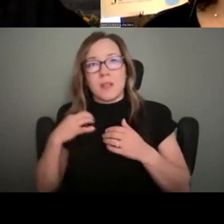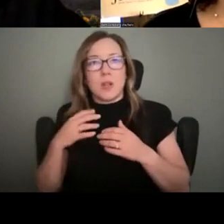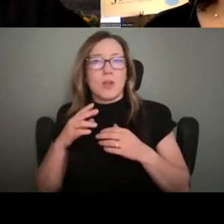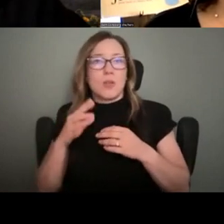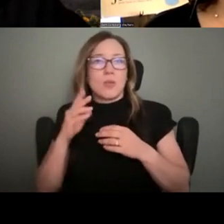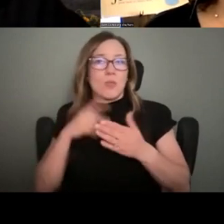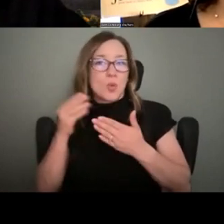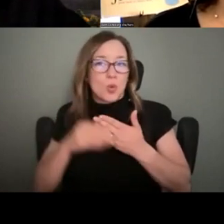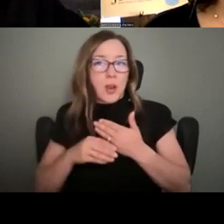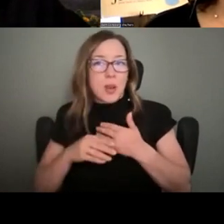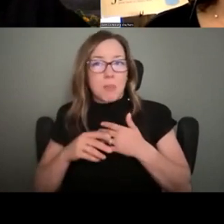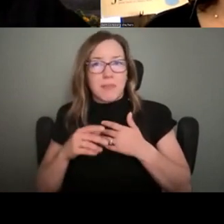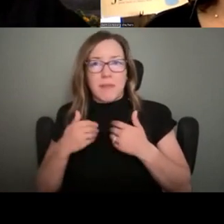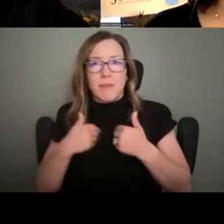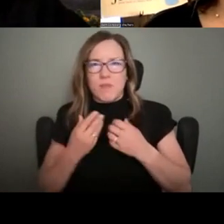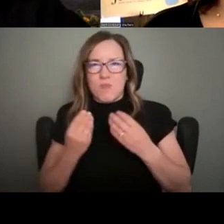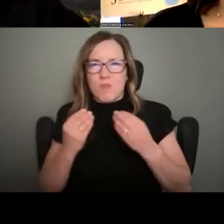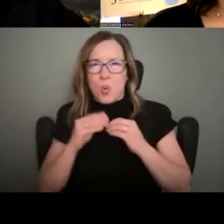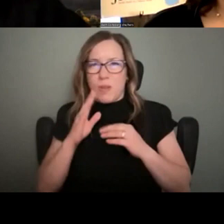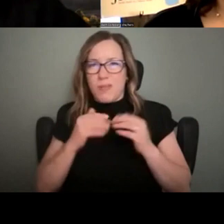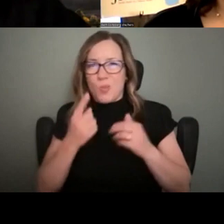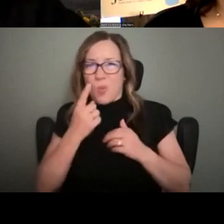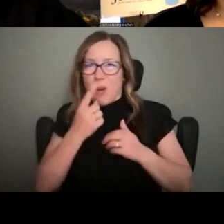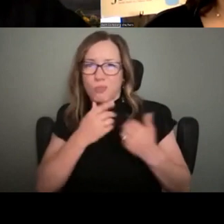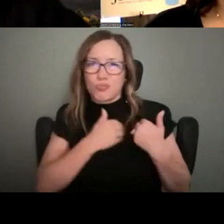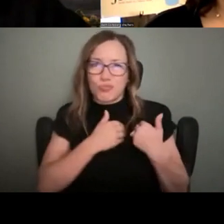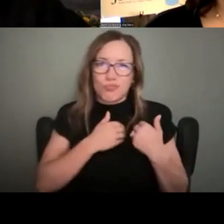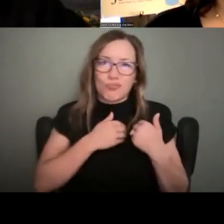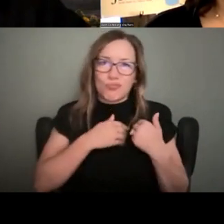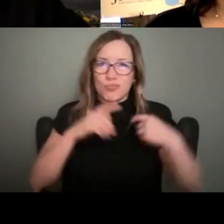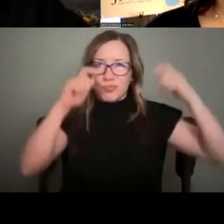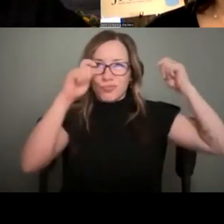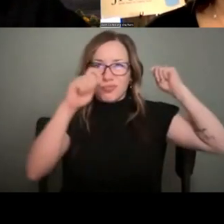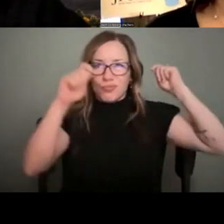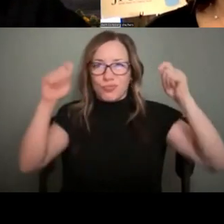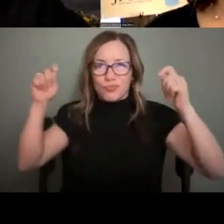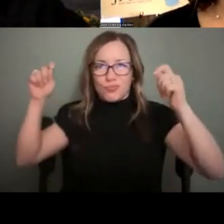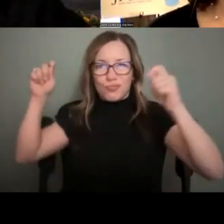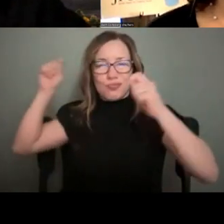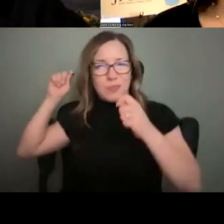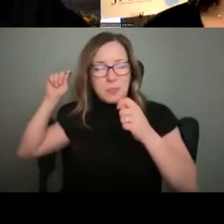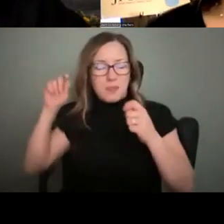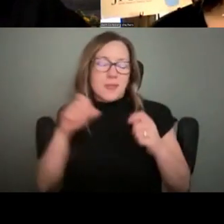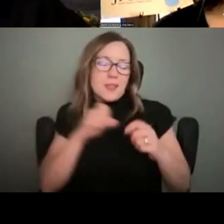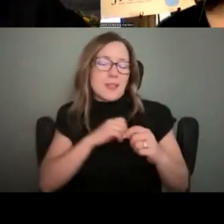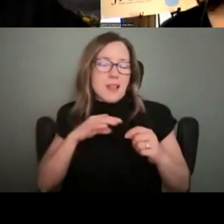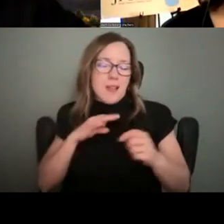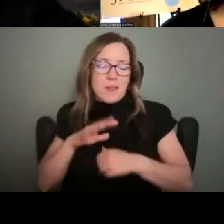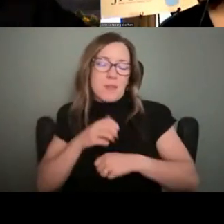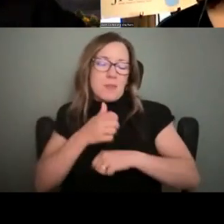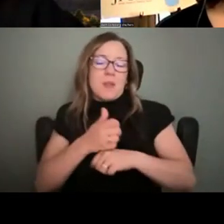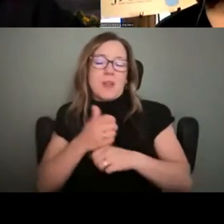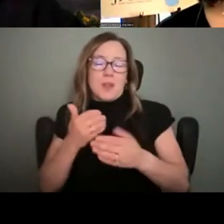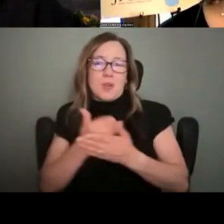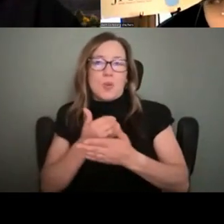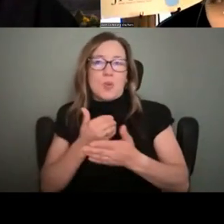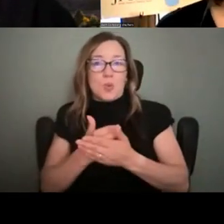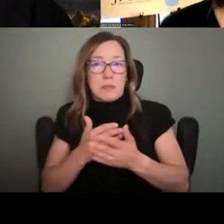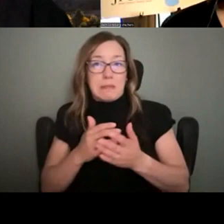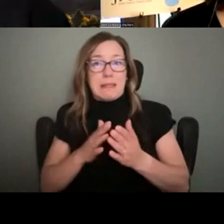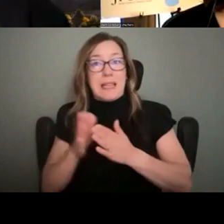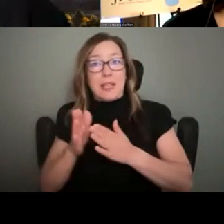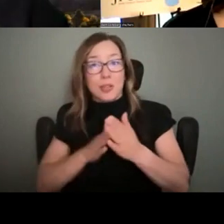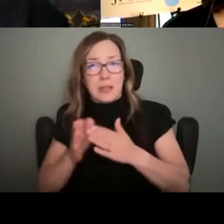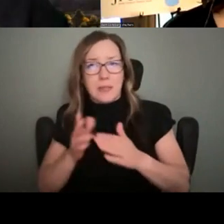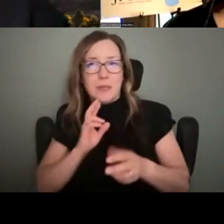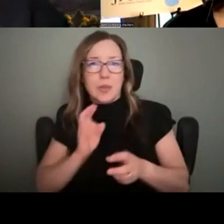one hat. And that makes staffing and implementing a new initiative really quite difficult.